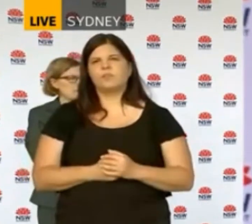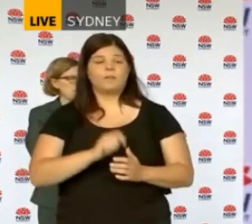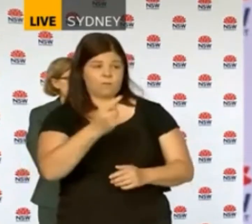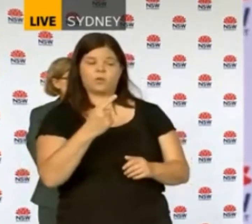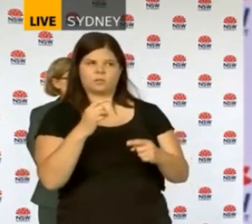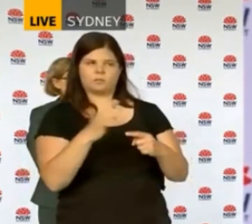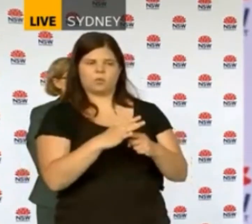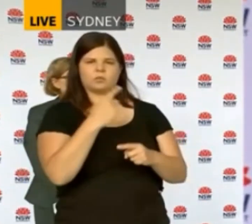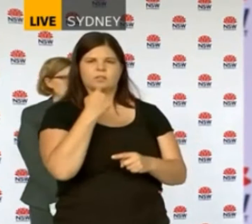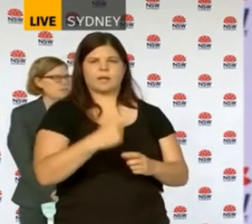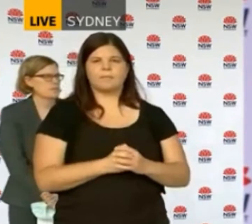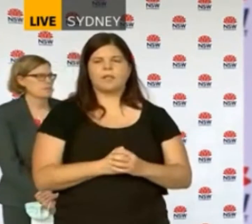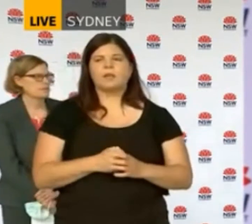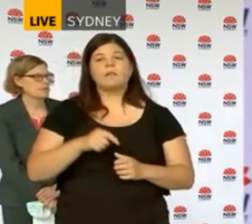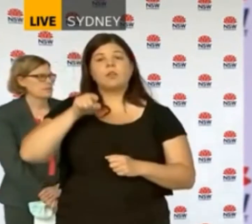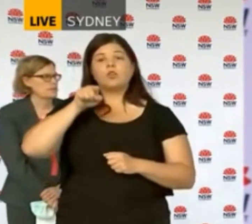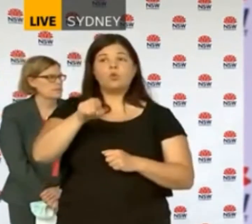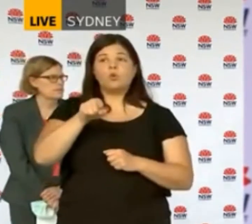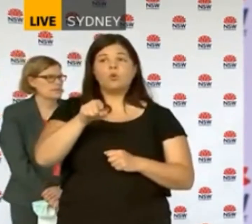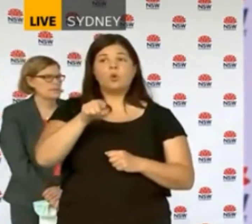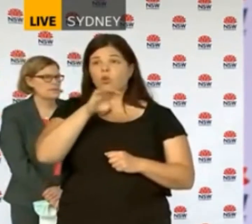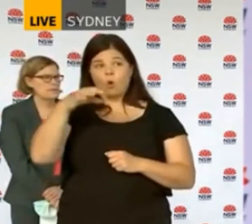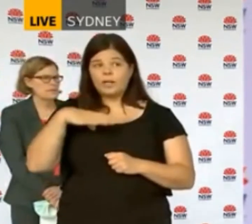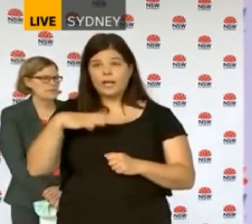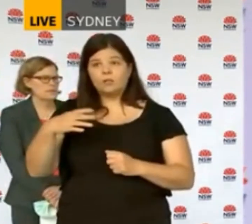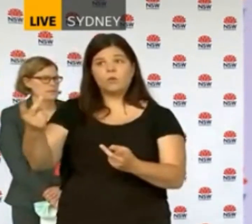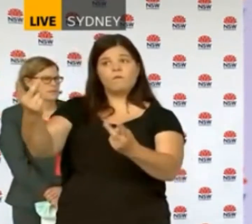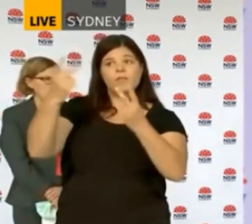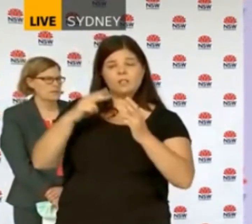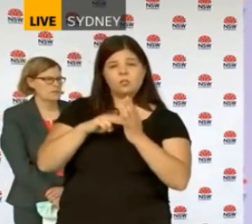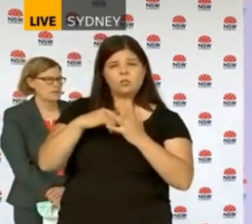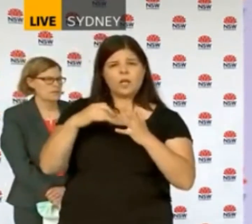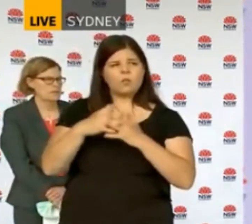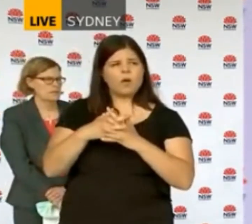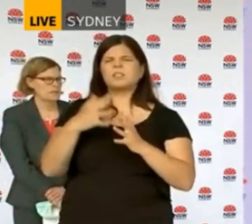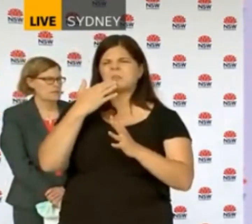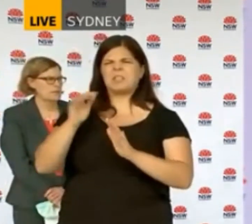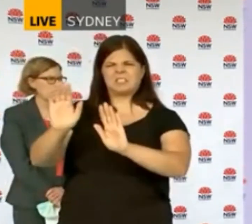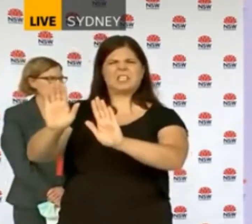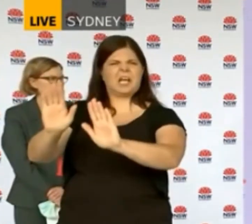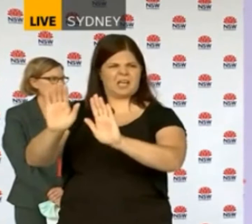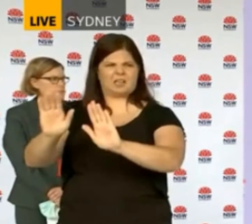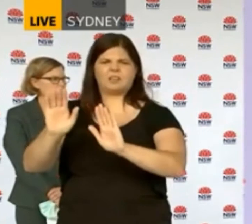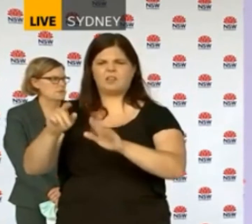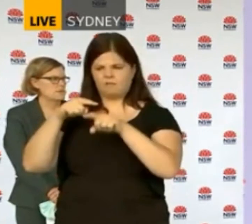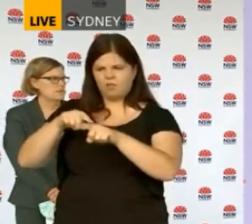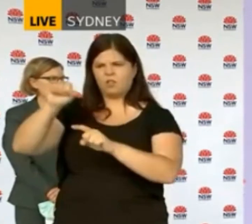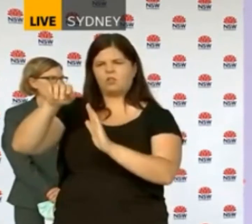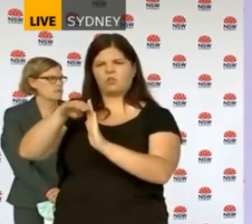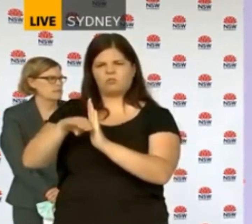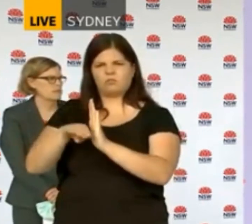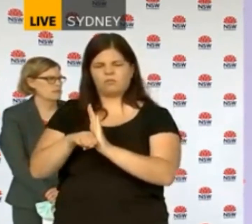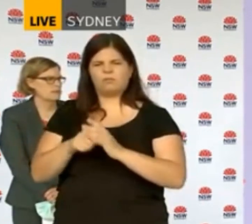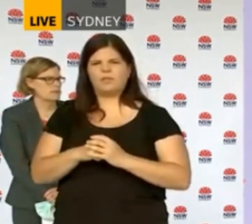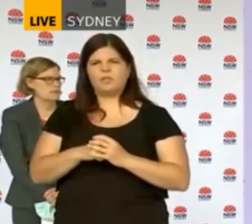say this, if you don't have to come from Brisbane, don't come in the next few days. Comply with your government's requirements. If you're a